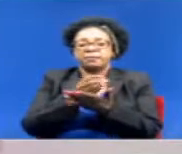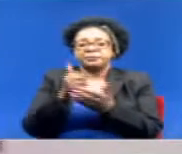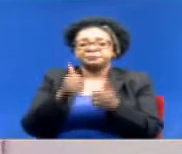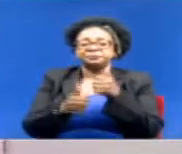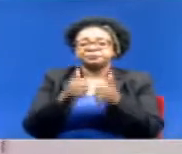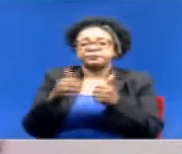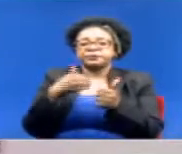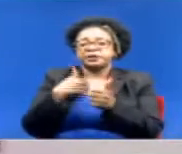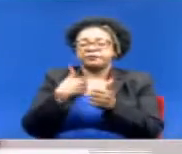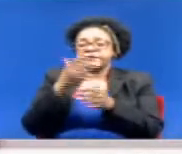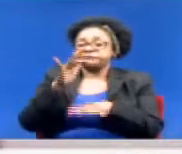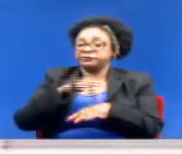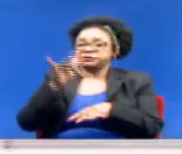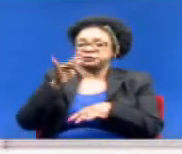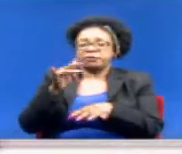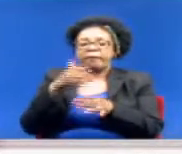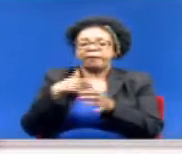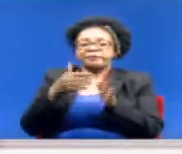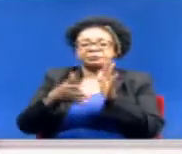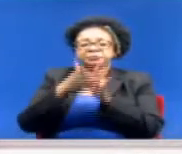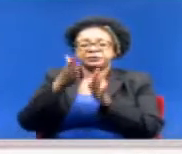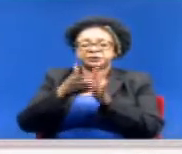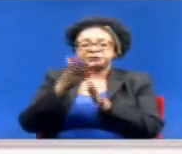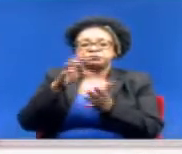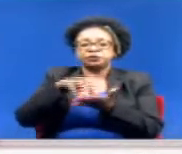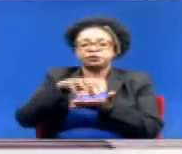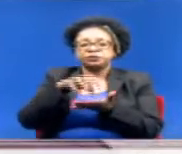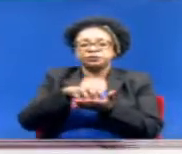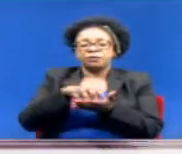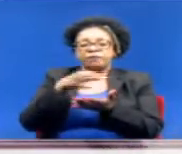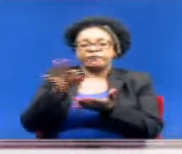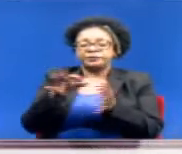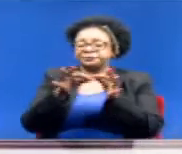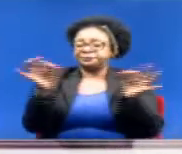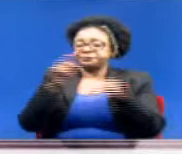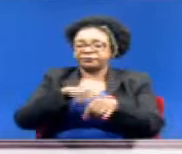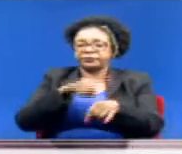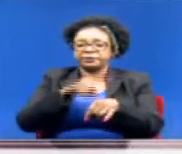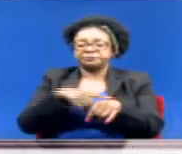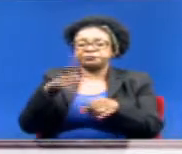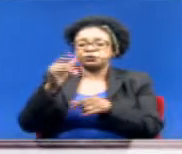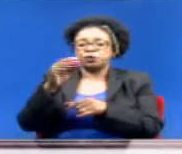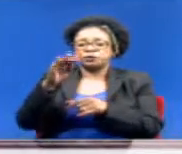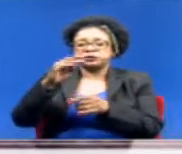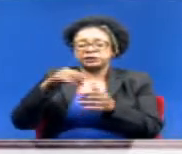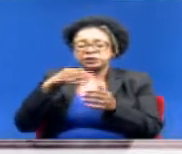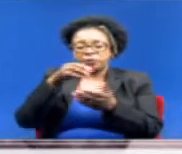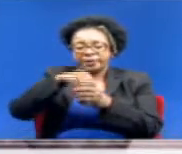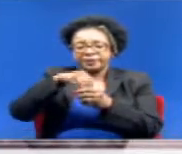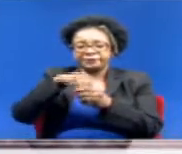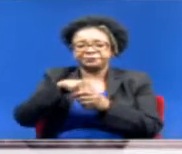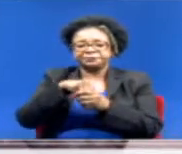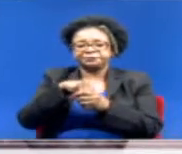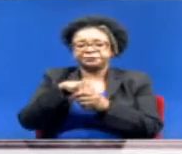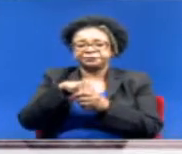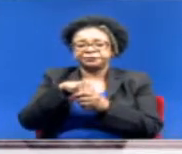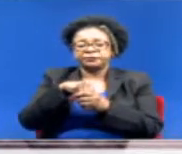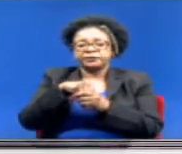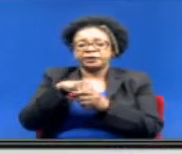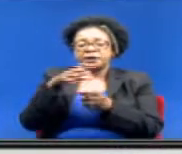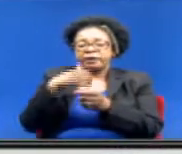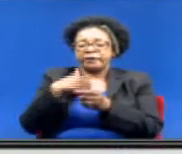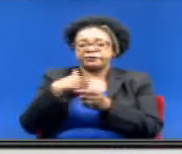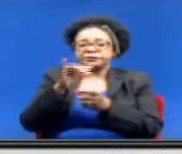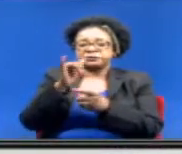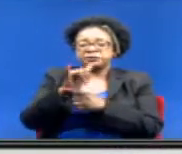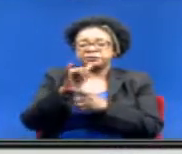be expected to take immediate provisions for long-term contracts taken within the clients, implying there will